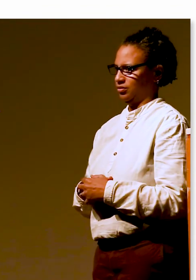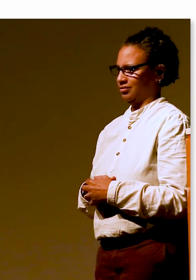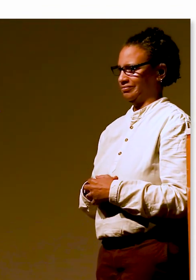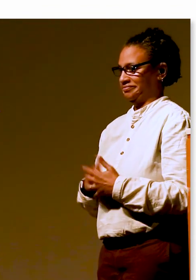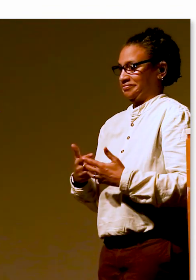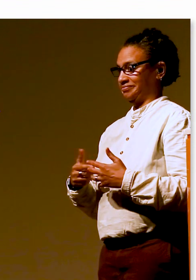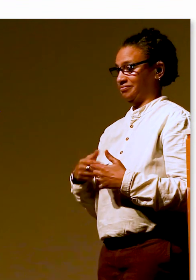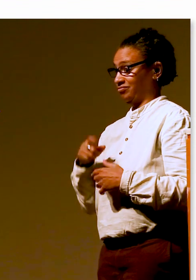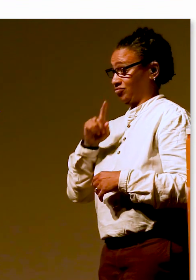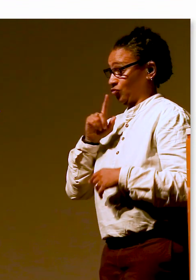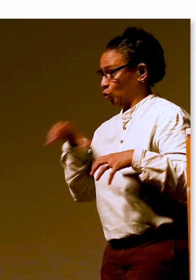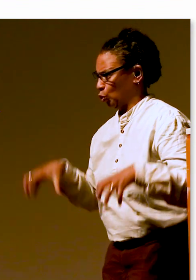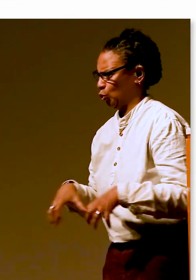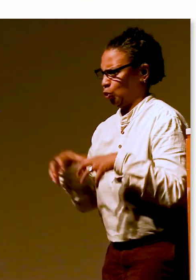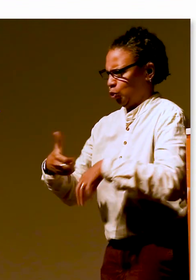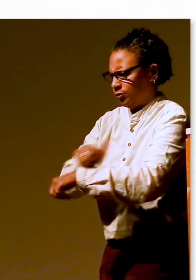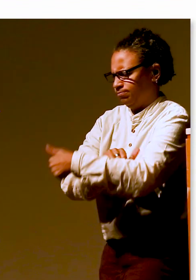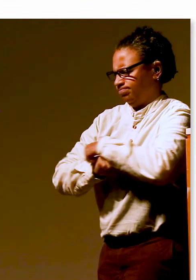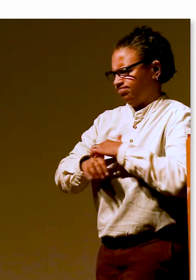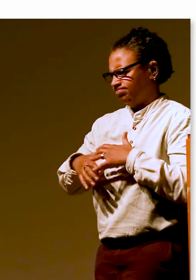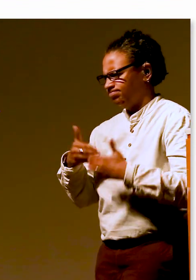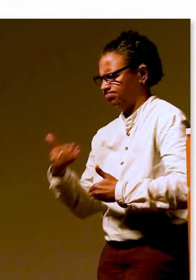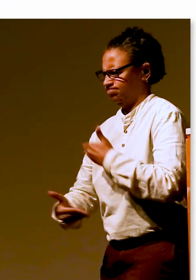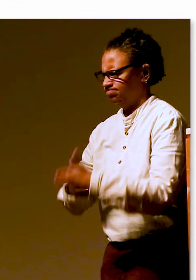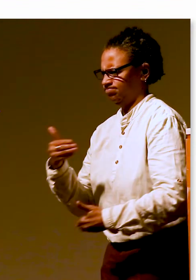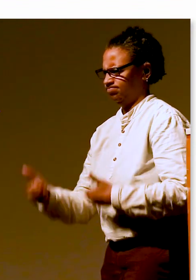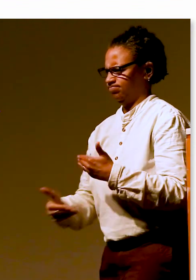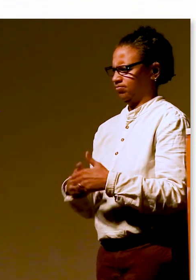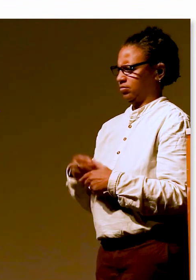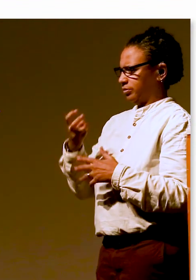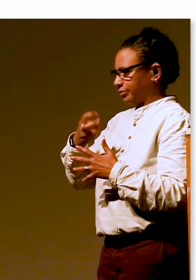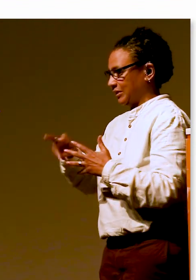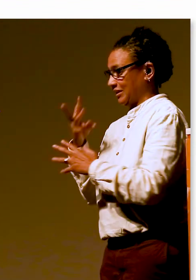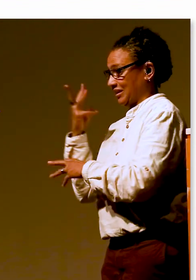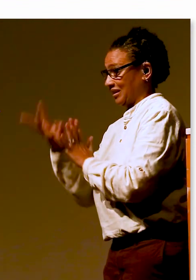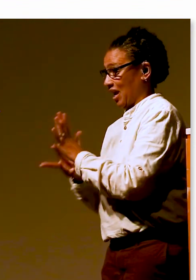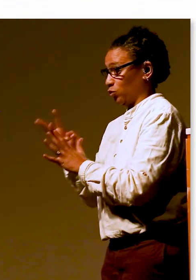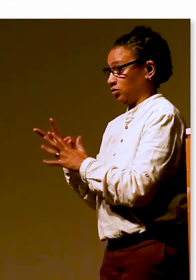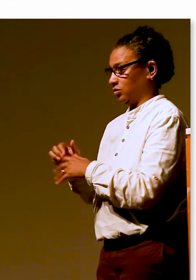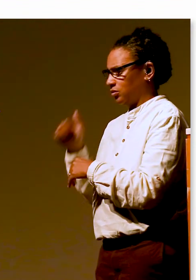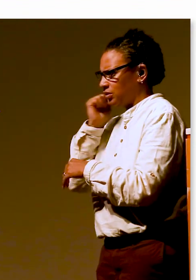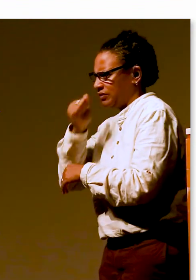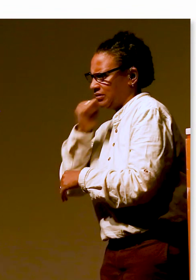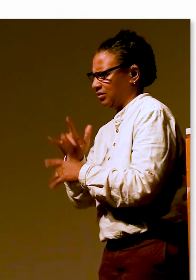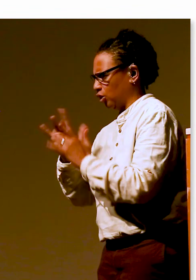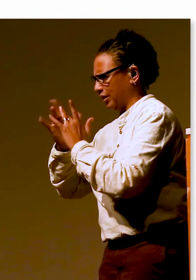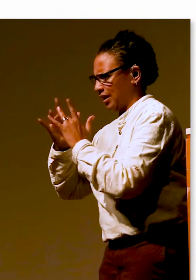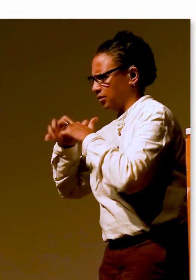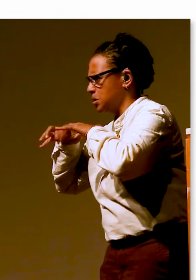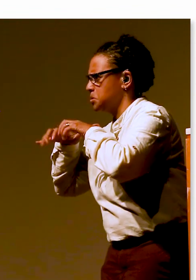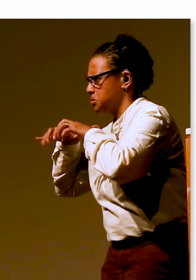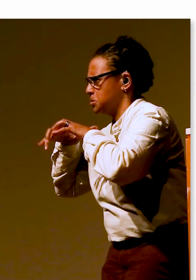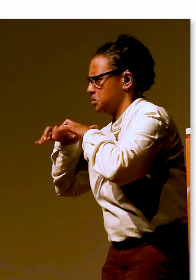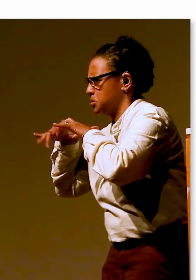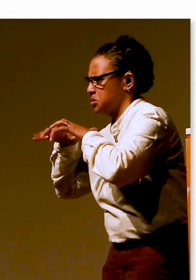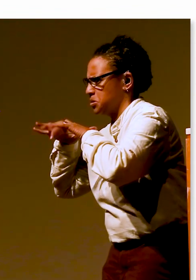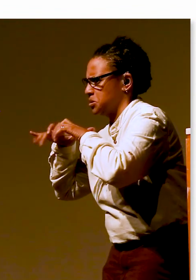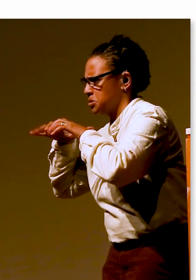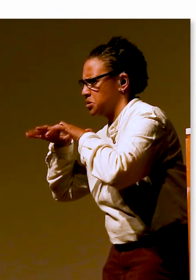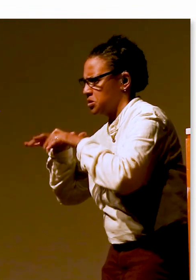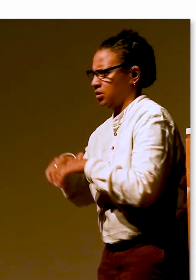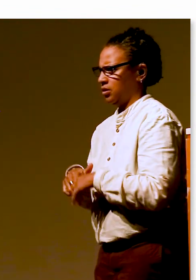be spending 6 hours a day on Tumblr. But it was what I needed to do. So in many ways, it was kind of destructive. A lot of